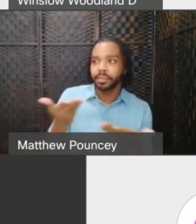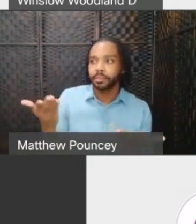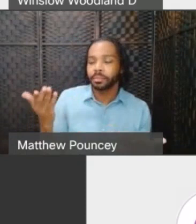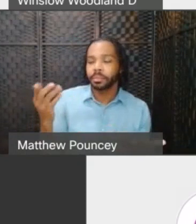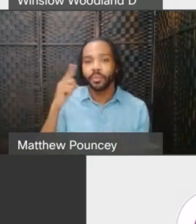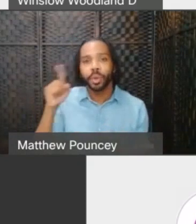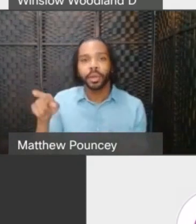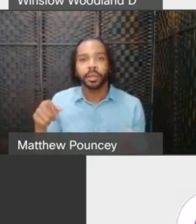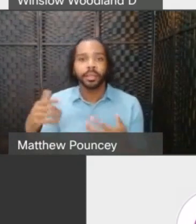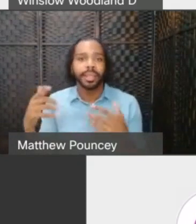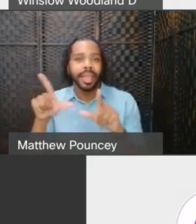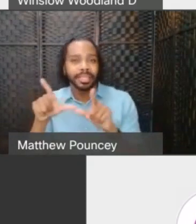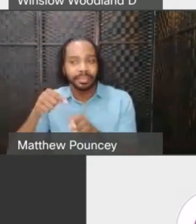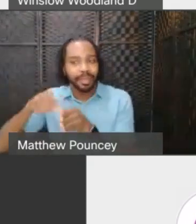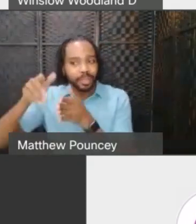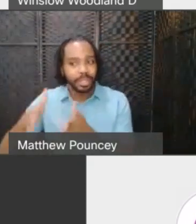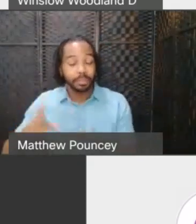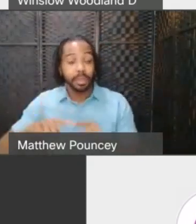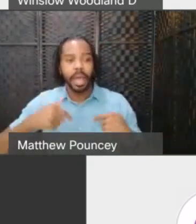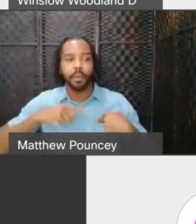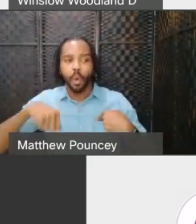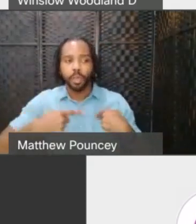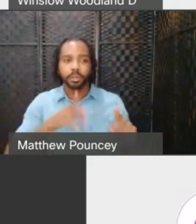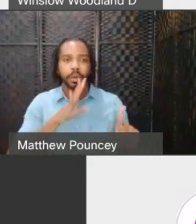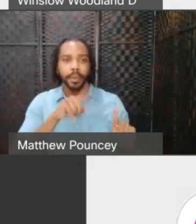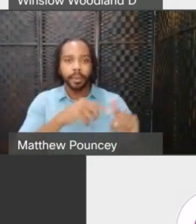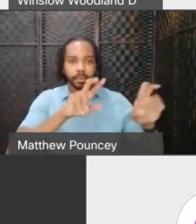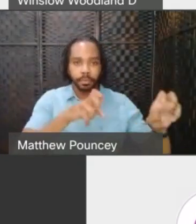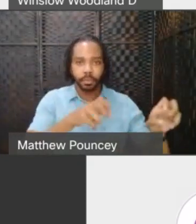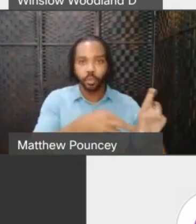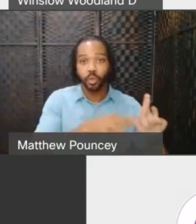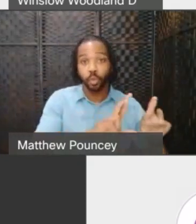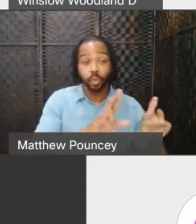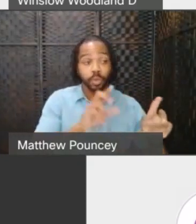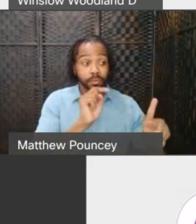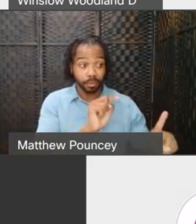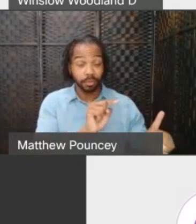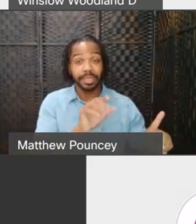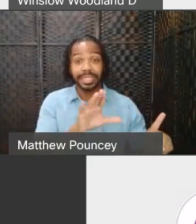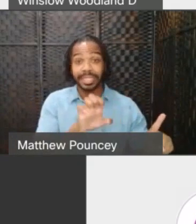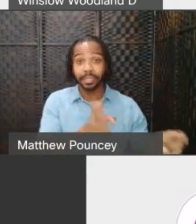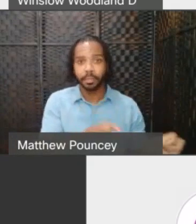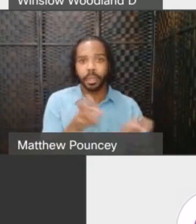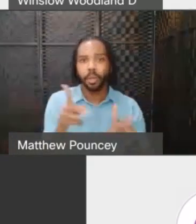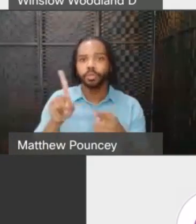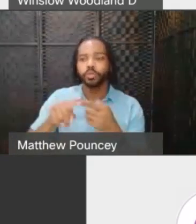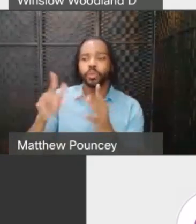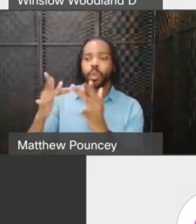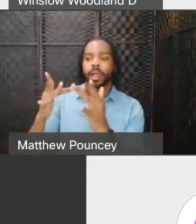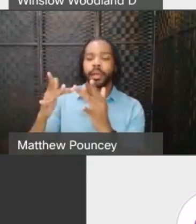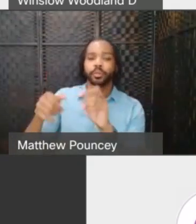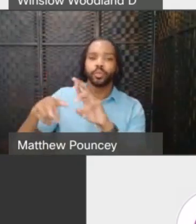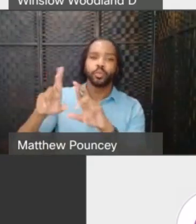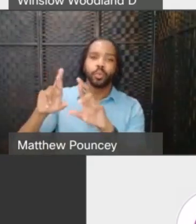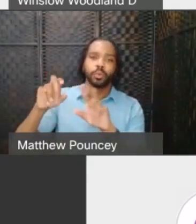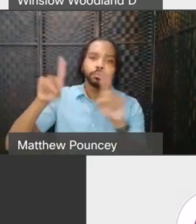So I'm only referring to renewals. For renewals, the CEs are uploaded into the online renewal